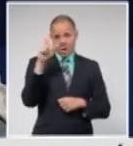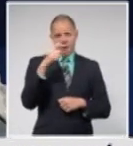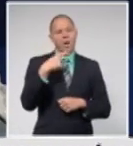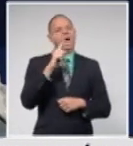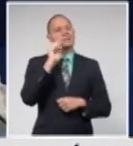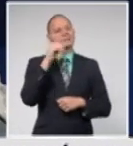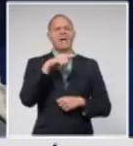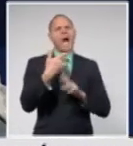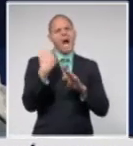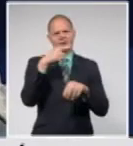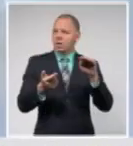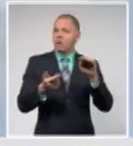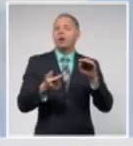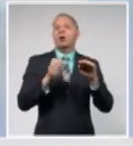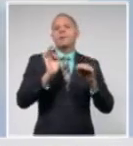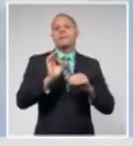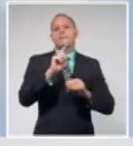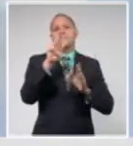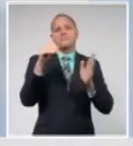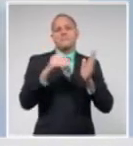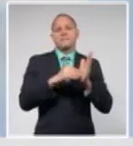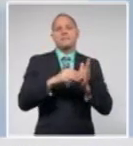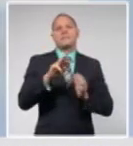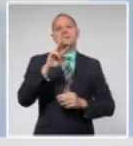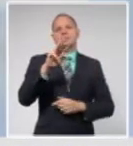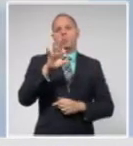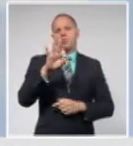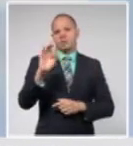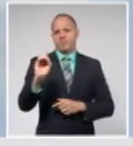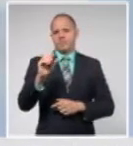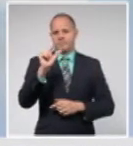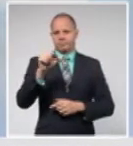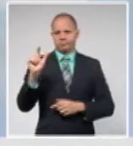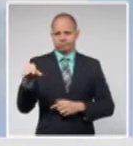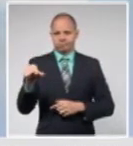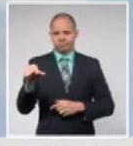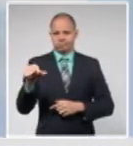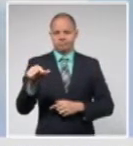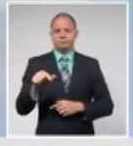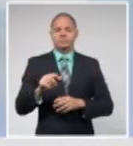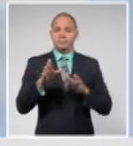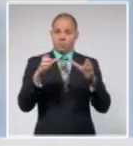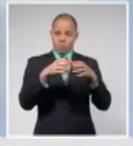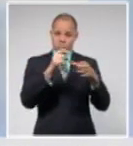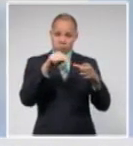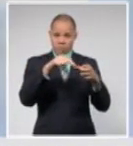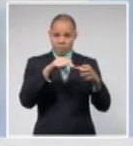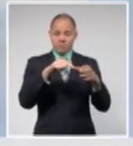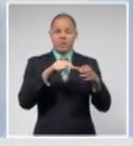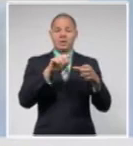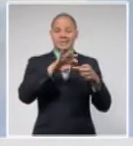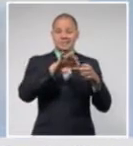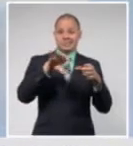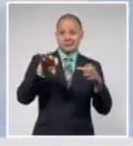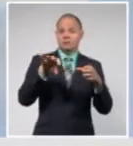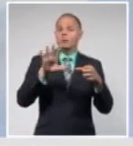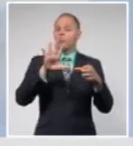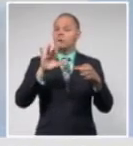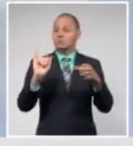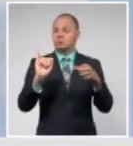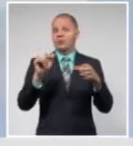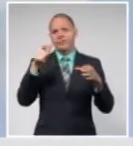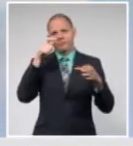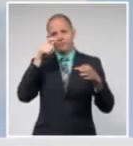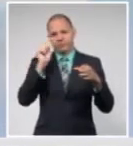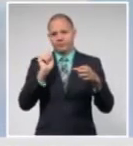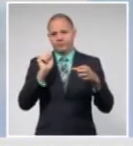as of today, we report 1,380 hospitalized patients, 57 under medical supervision,